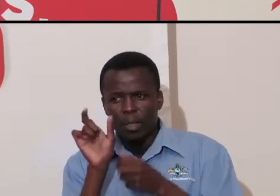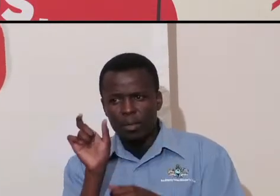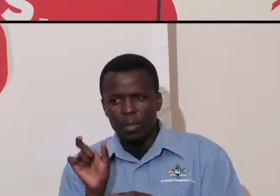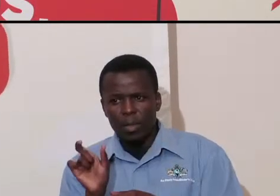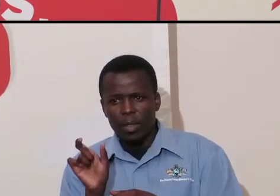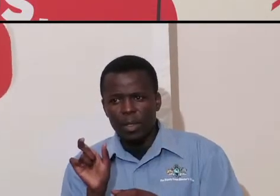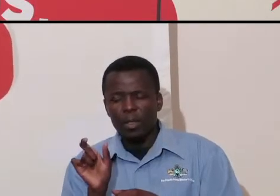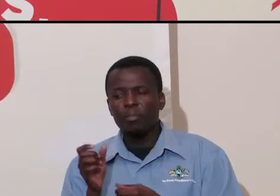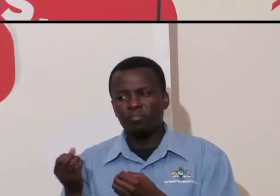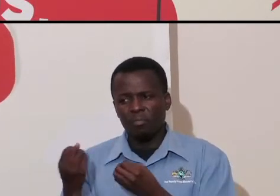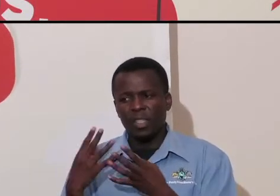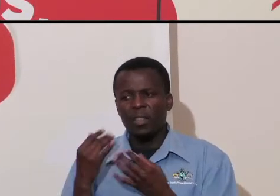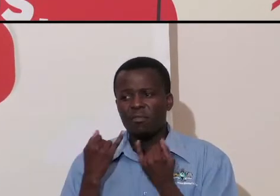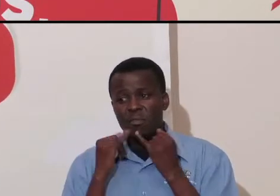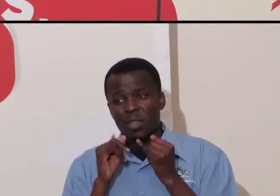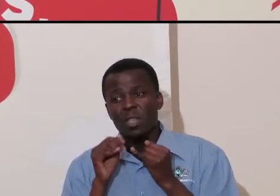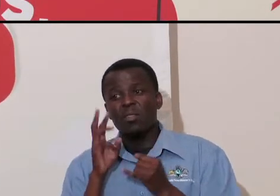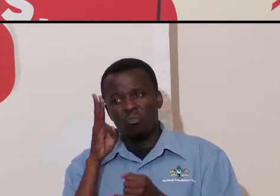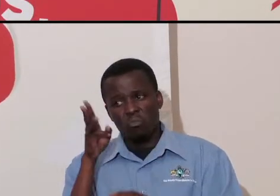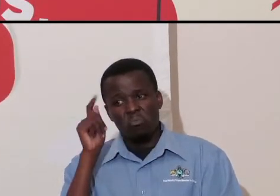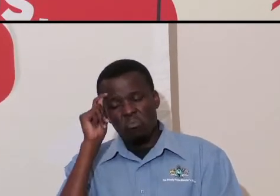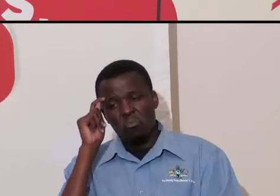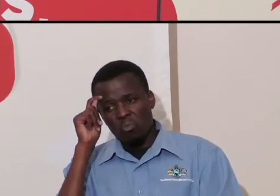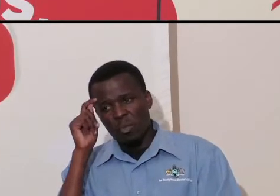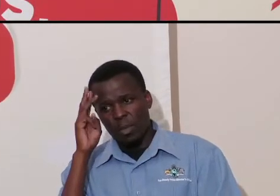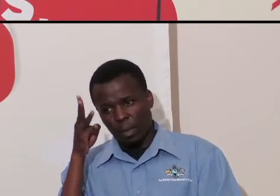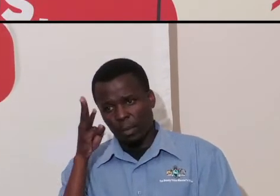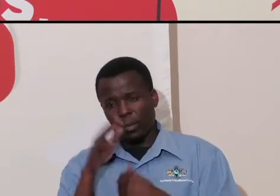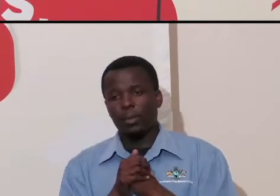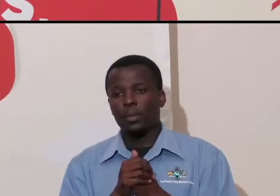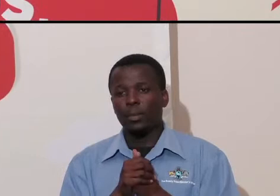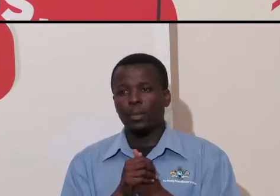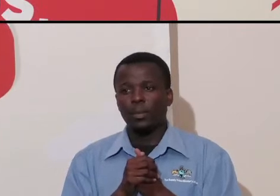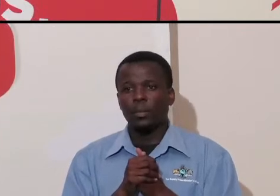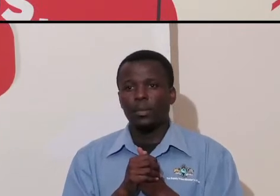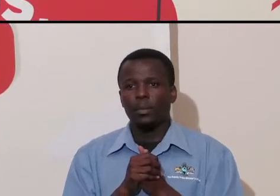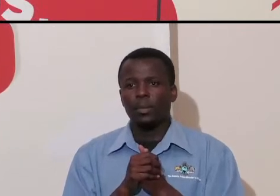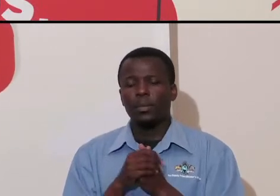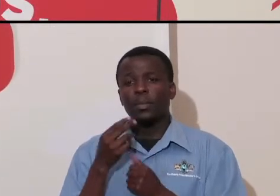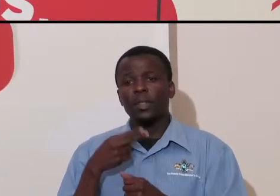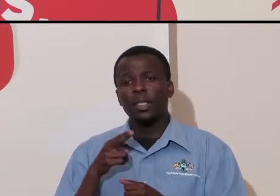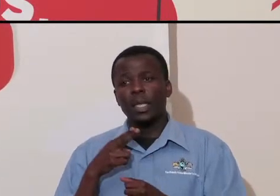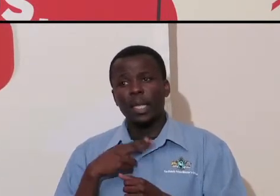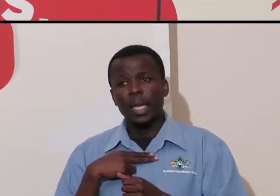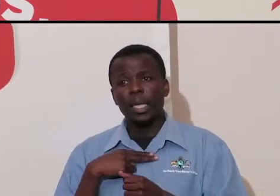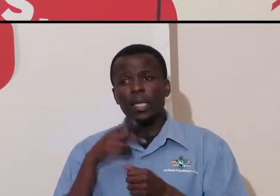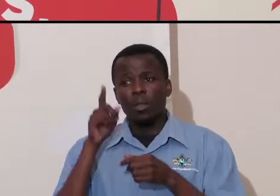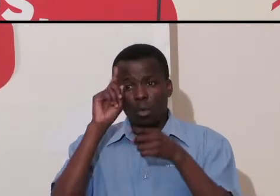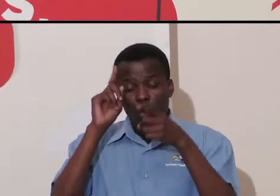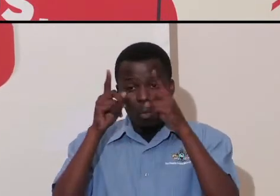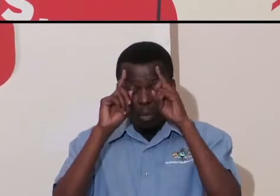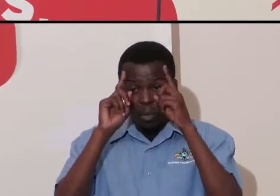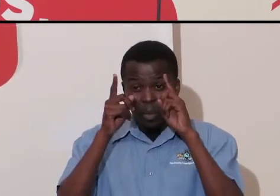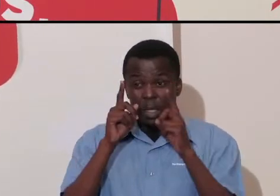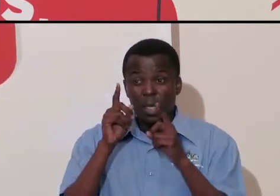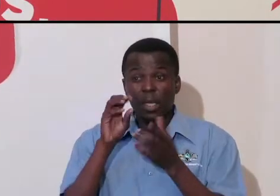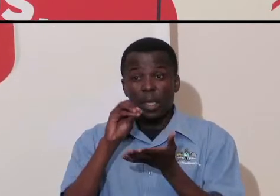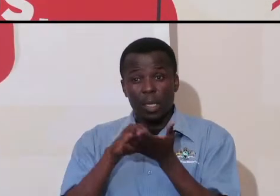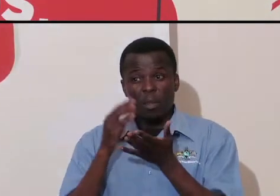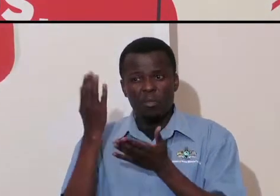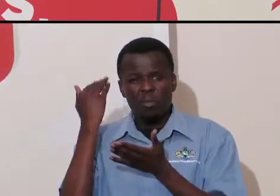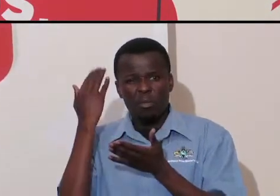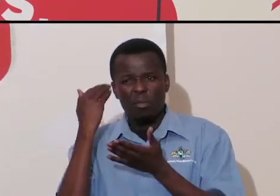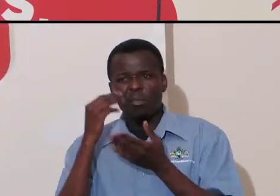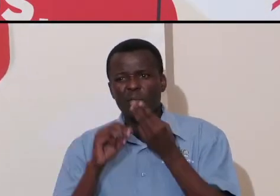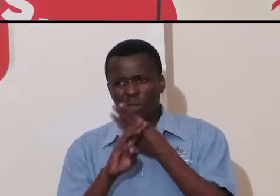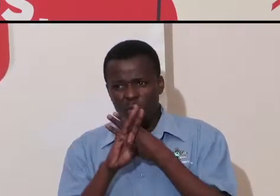for thought. You know, we had an opportunity over the past few weeks to reflect on where the country program is